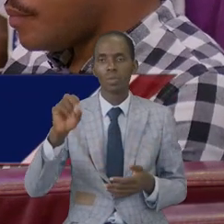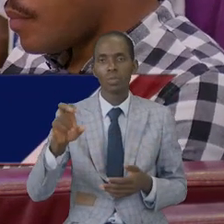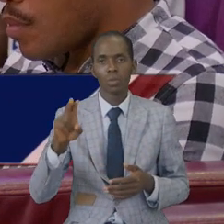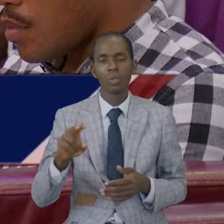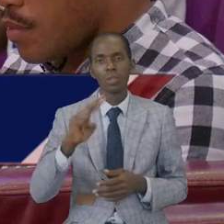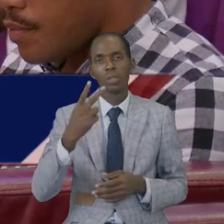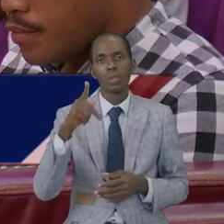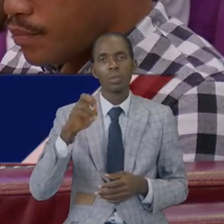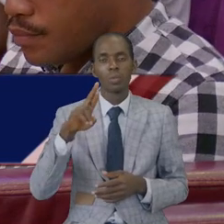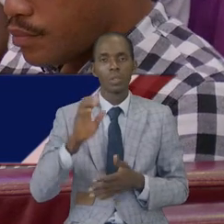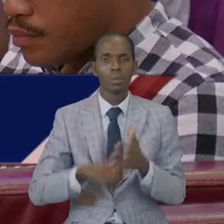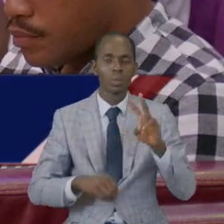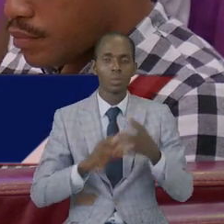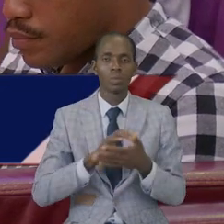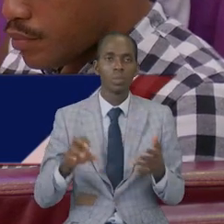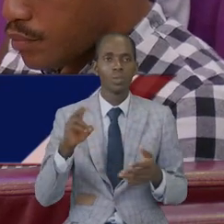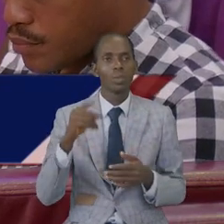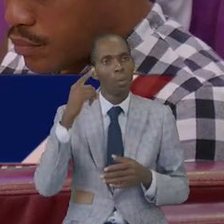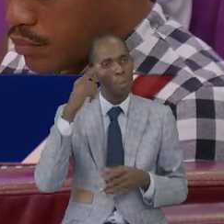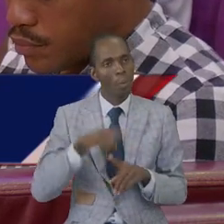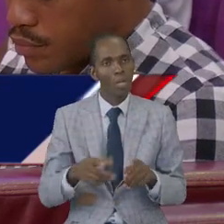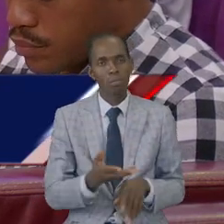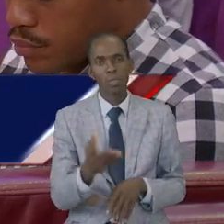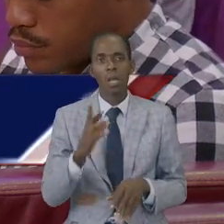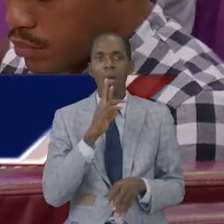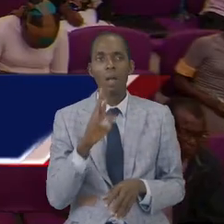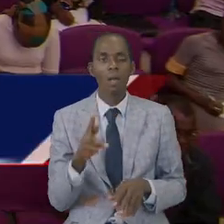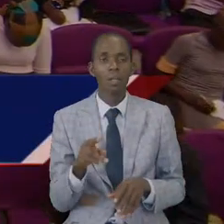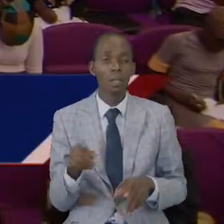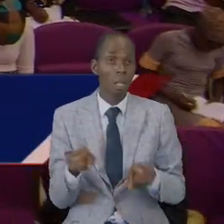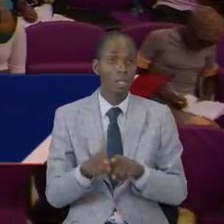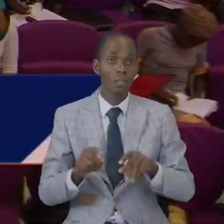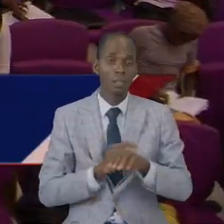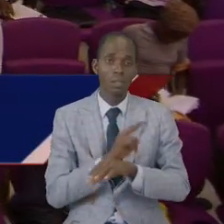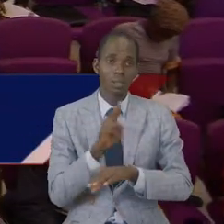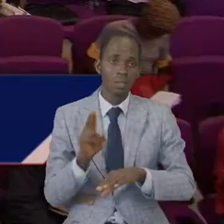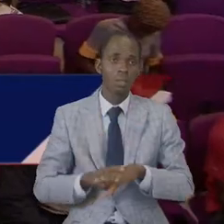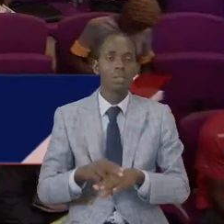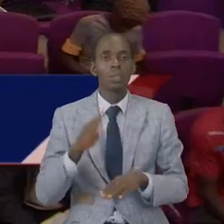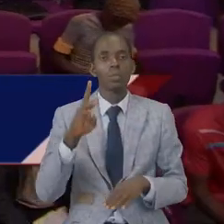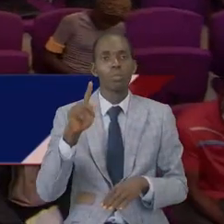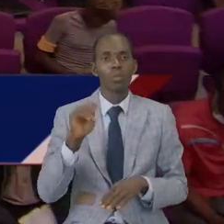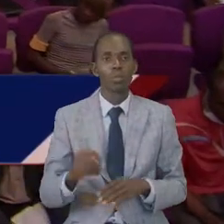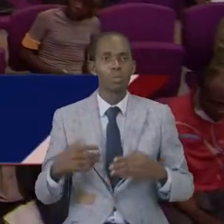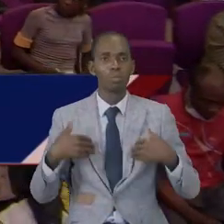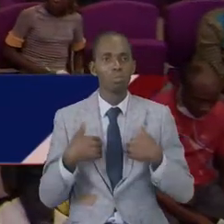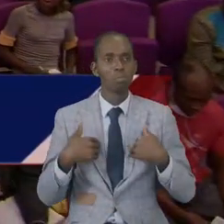says, but these as natural brute beasts, made to be taken